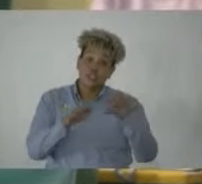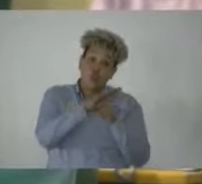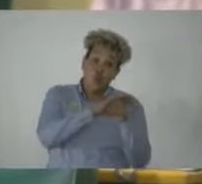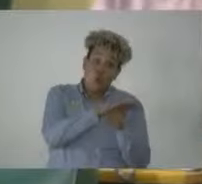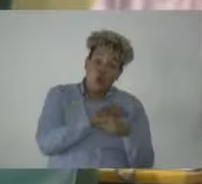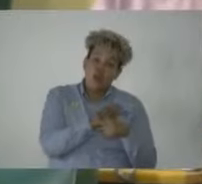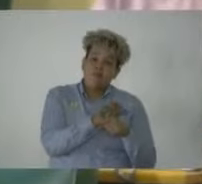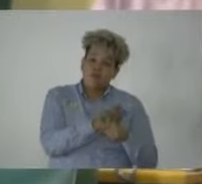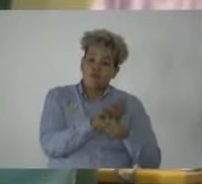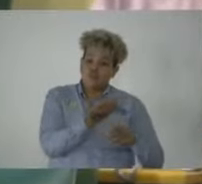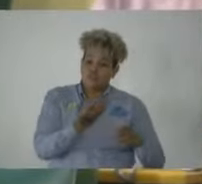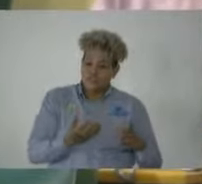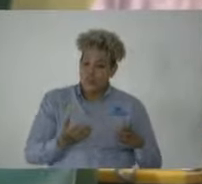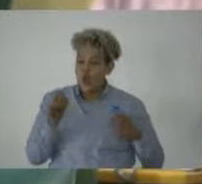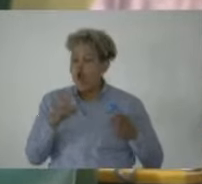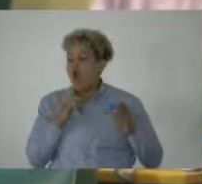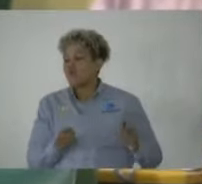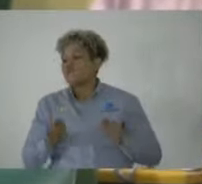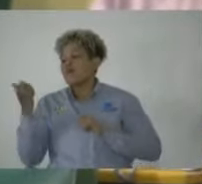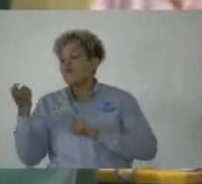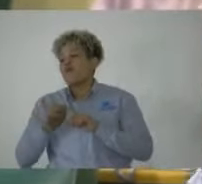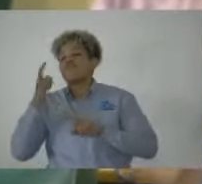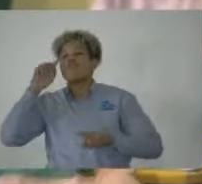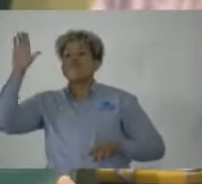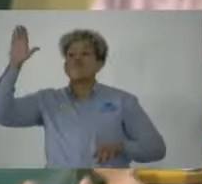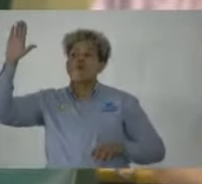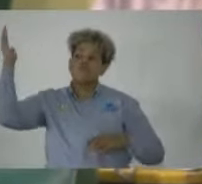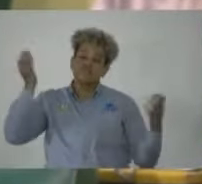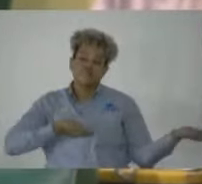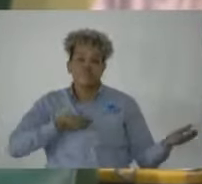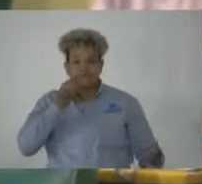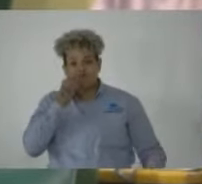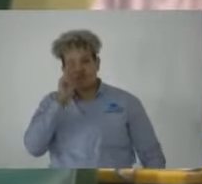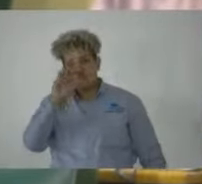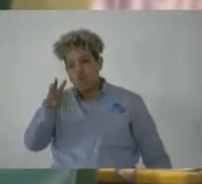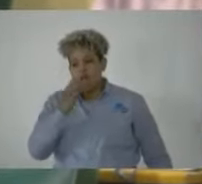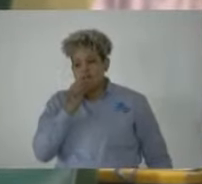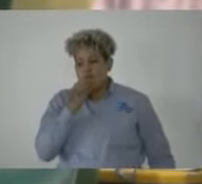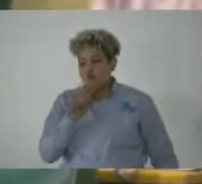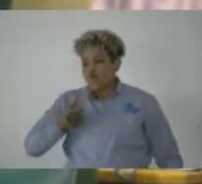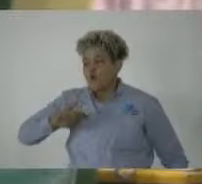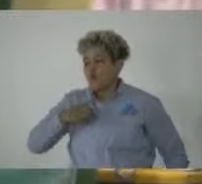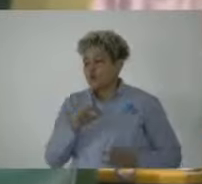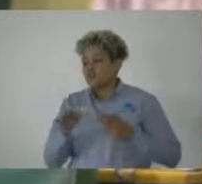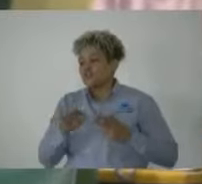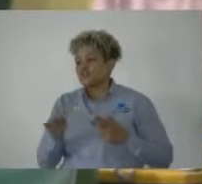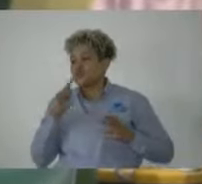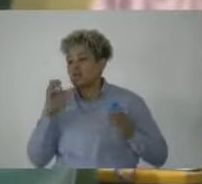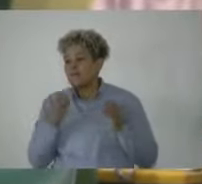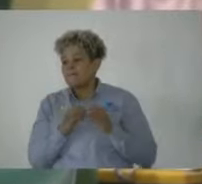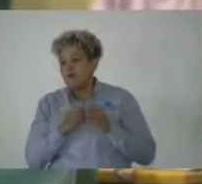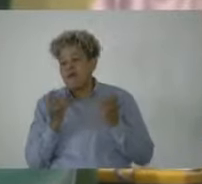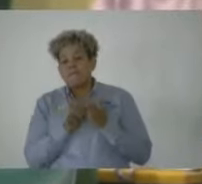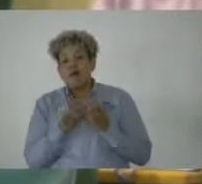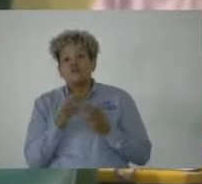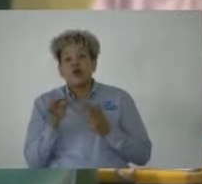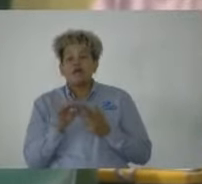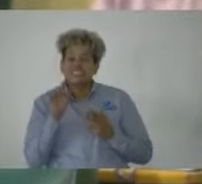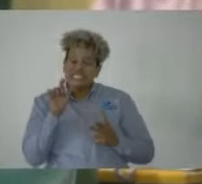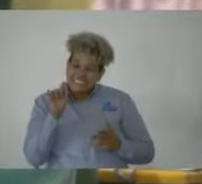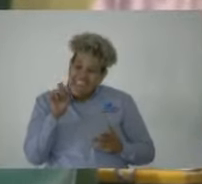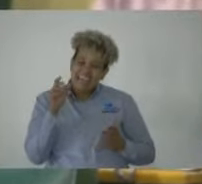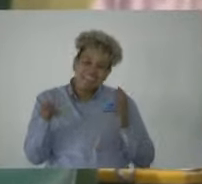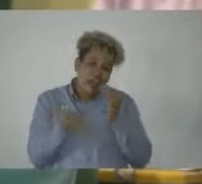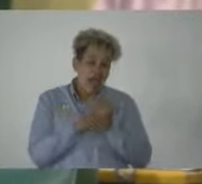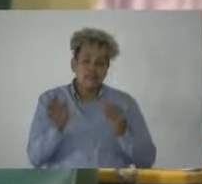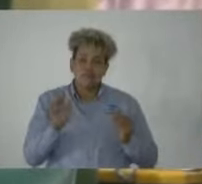raw foods, or we remove it from imported raw foods. And we chose the more palatable option at this time